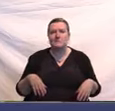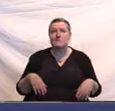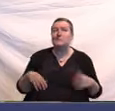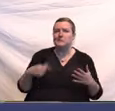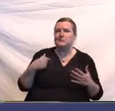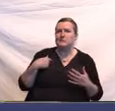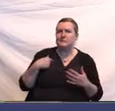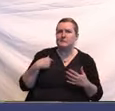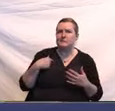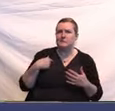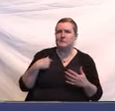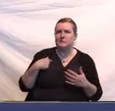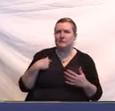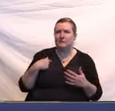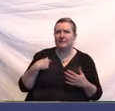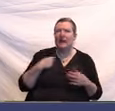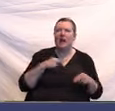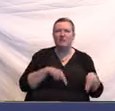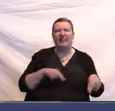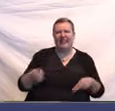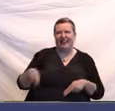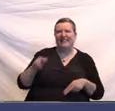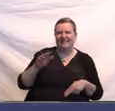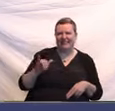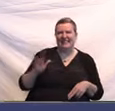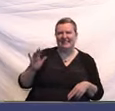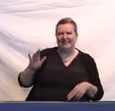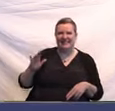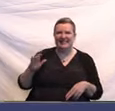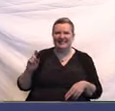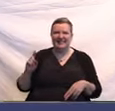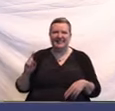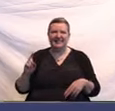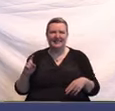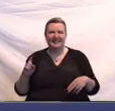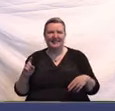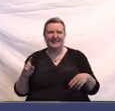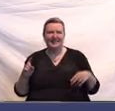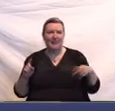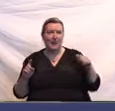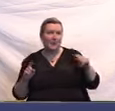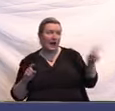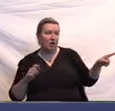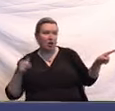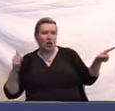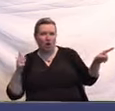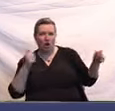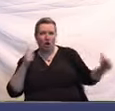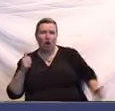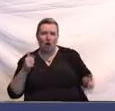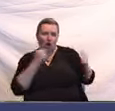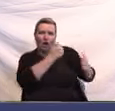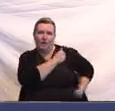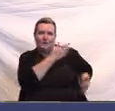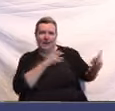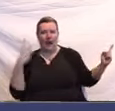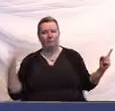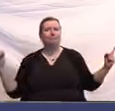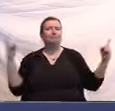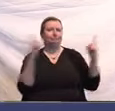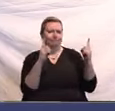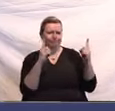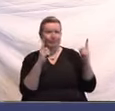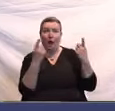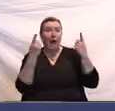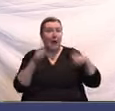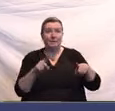Army side with the Chairman of the Joint Chiefs, and among others. And I can't tell you how many Army friends of mine I heard from say, did you pick the Navy side to come out? I